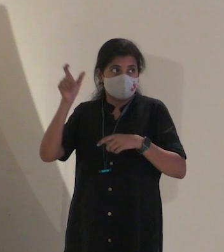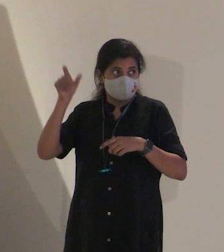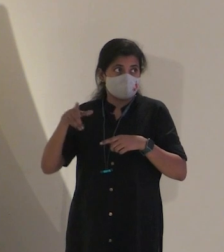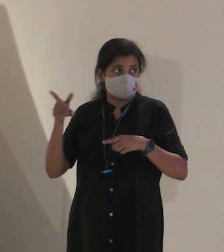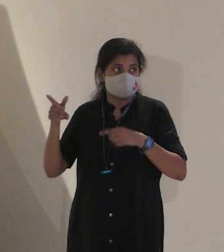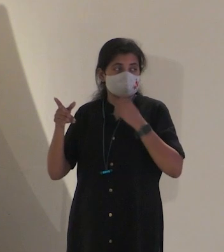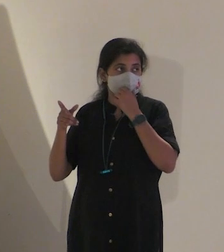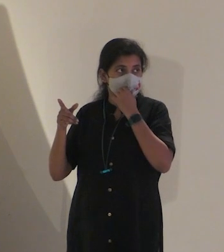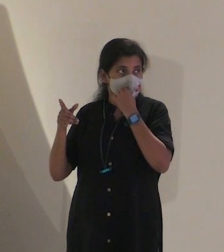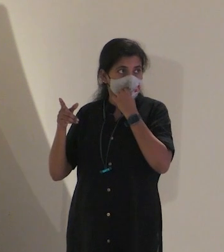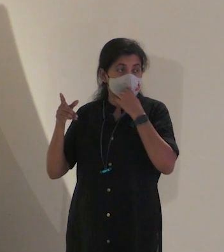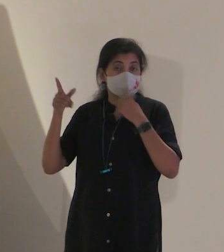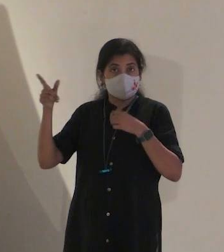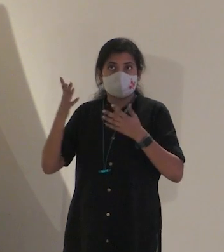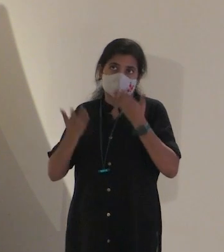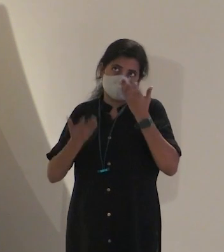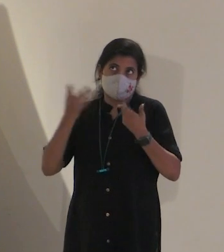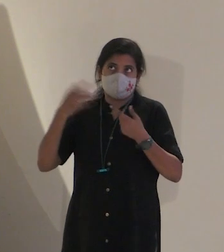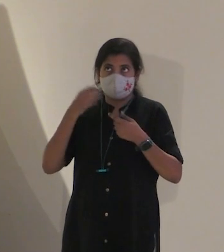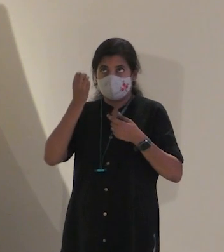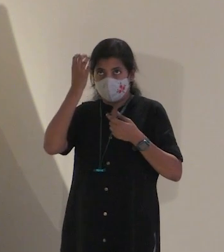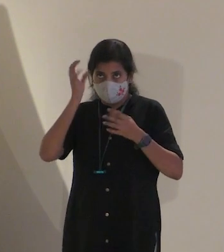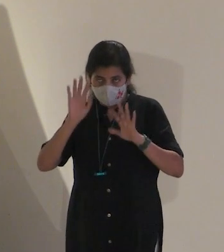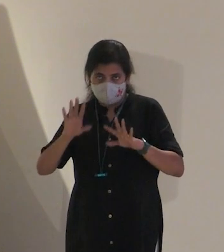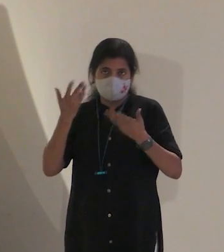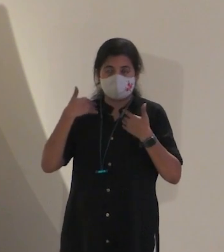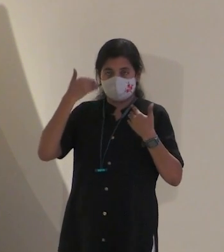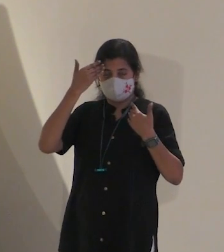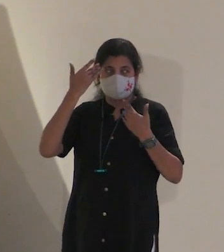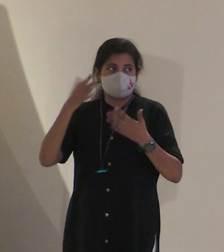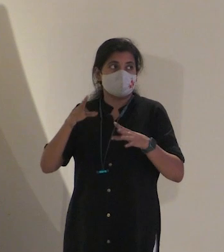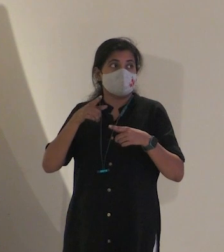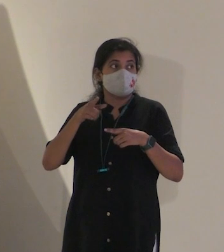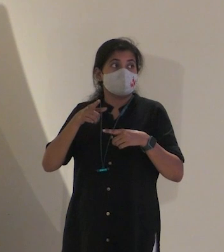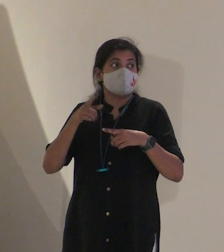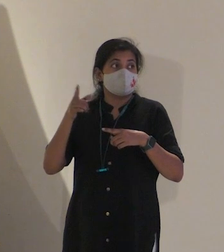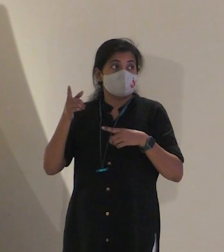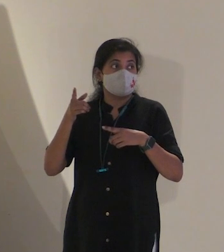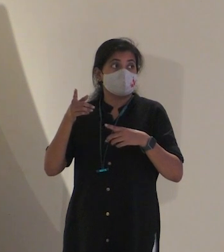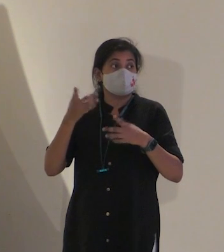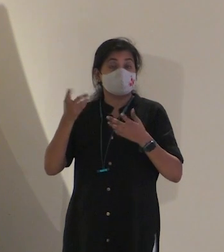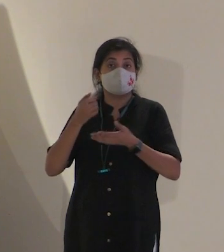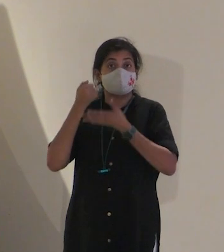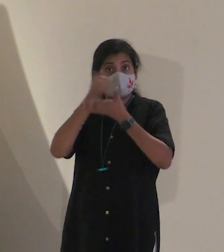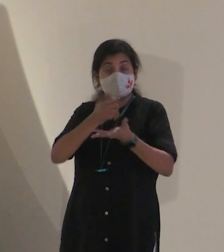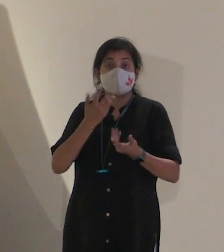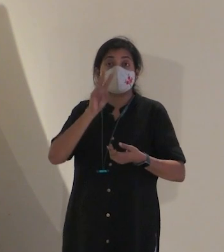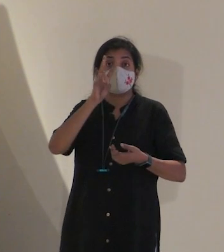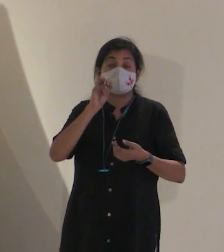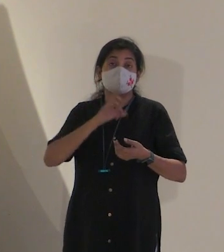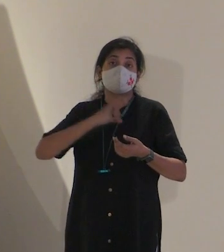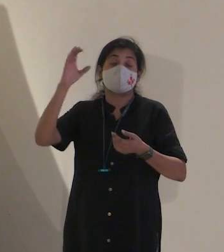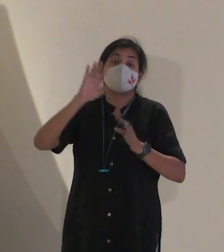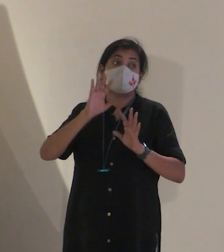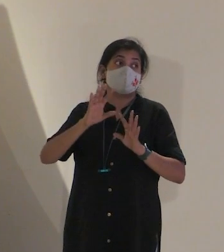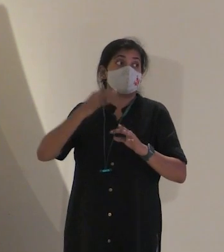you are aware of this project. Each year, they disburse about 30 crores in grants to museums, new